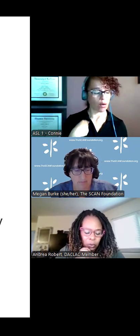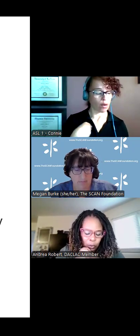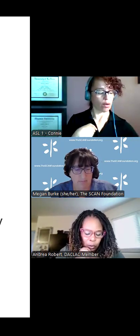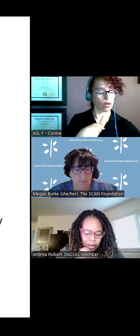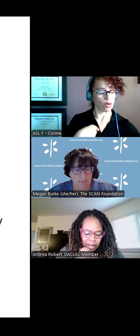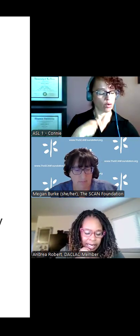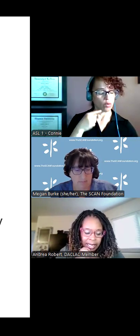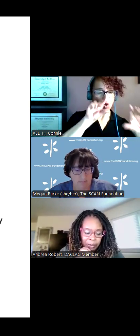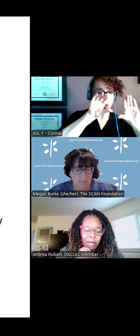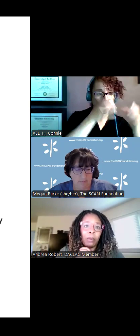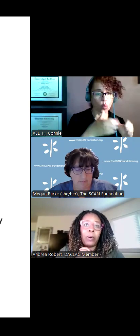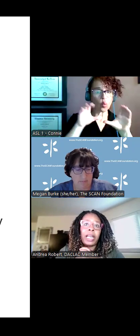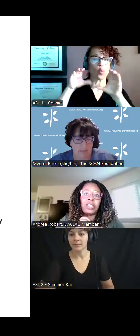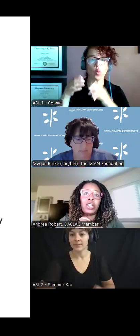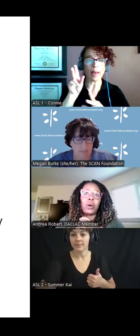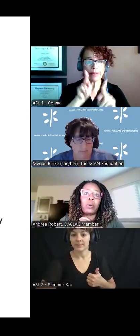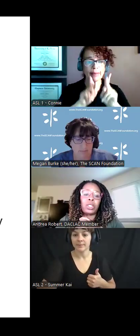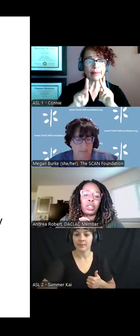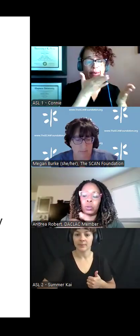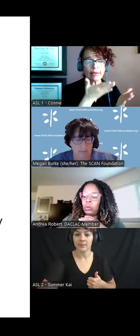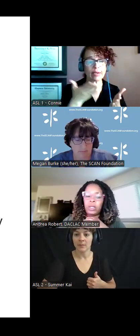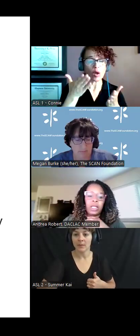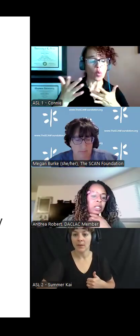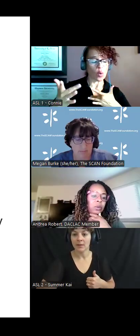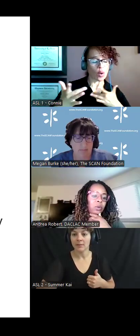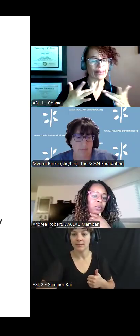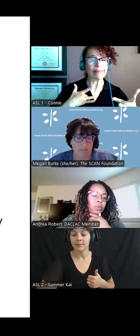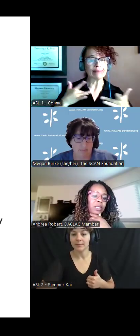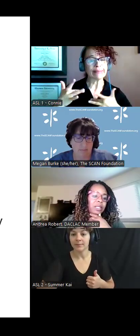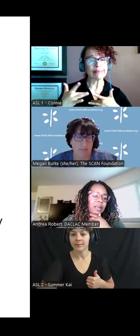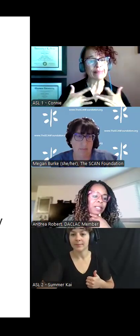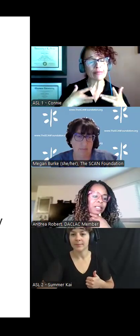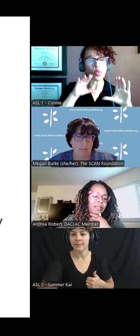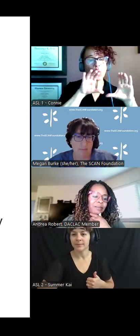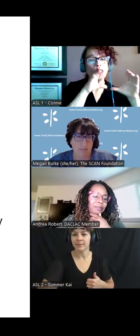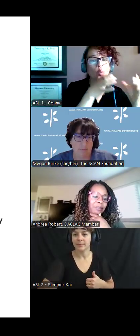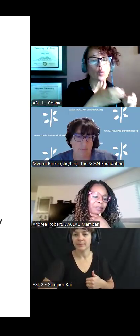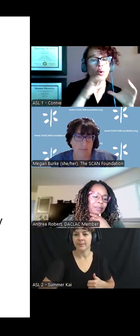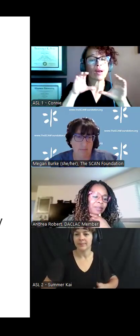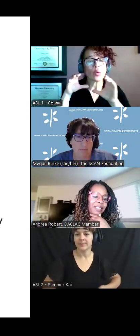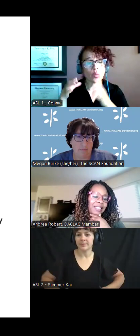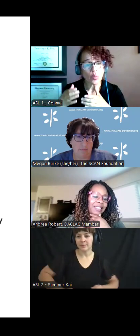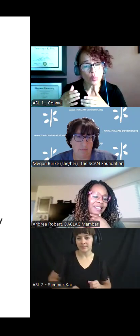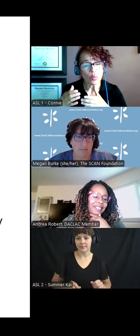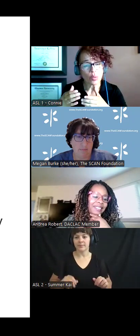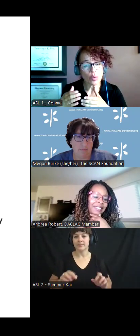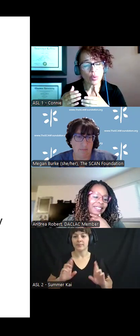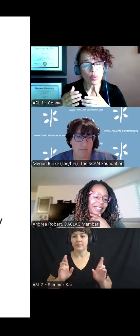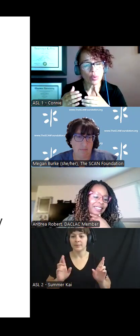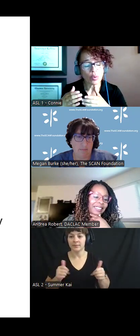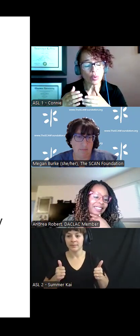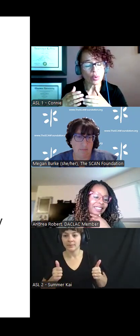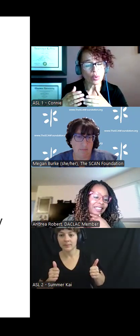forming these groups and people bring concerns to these groups, I'm at the